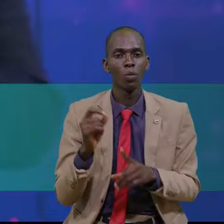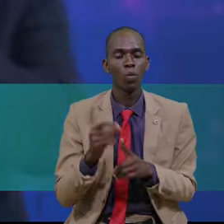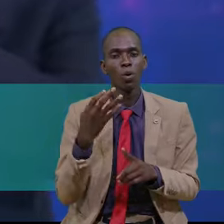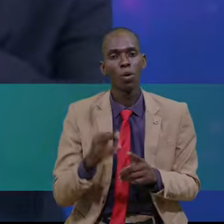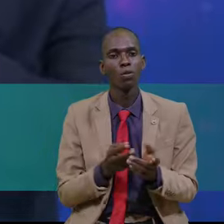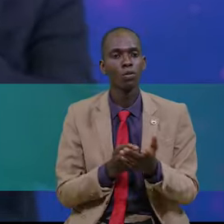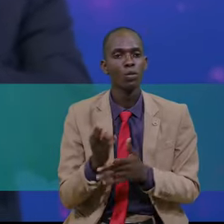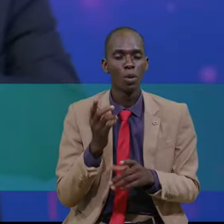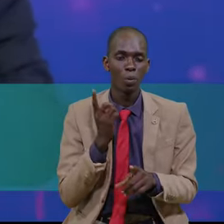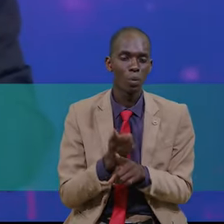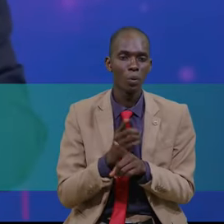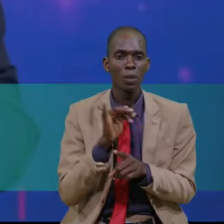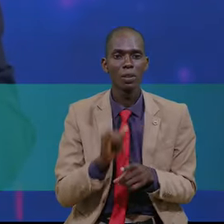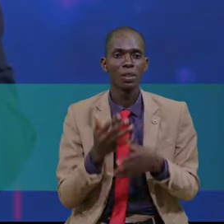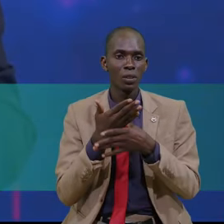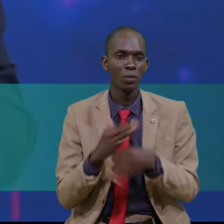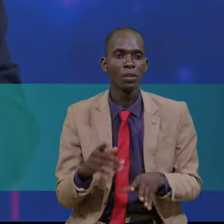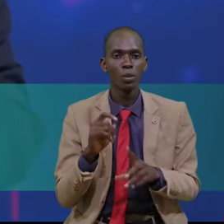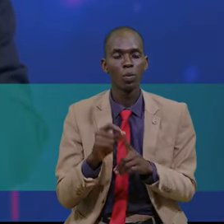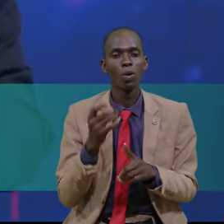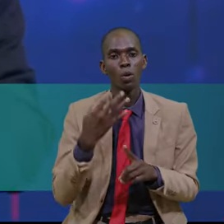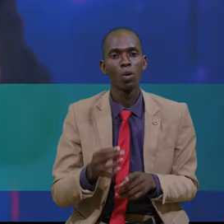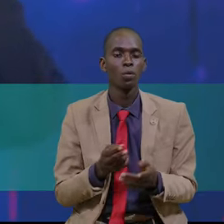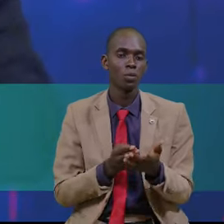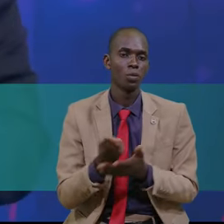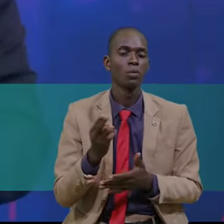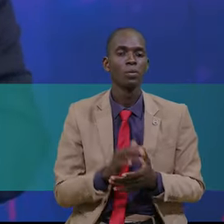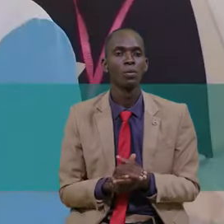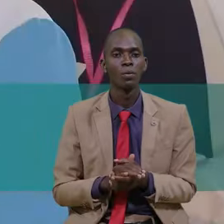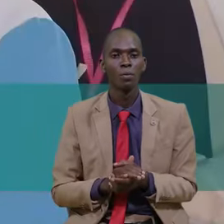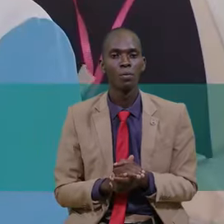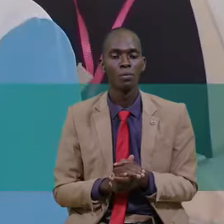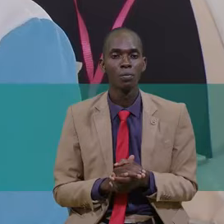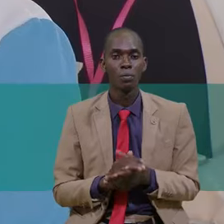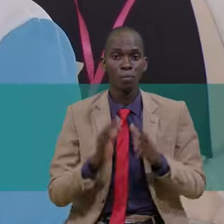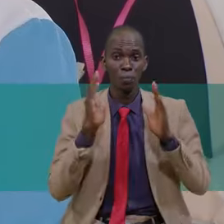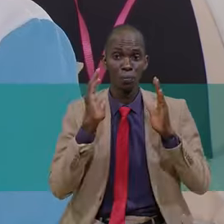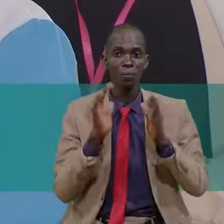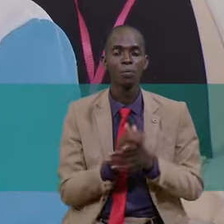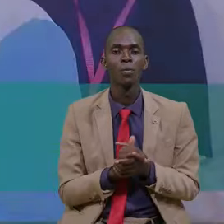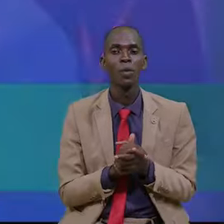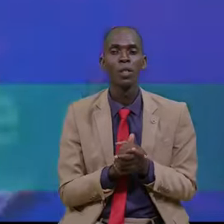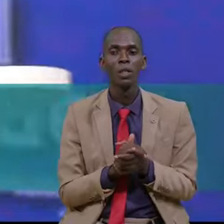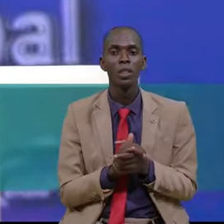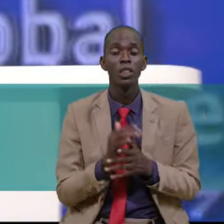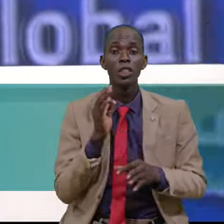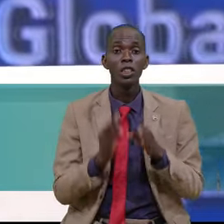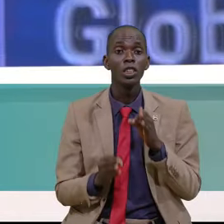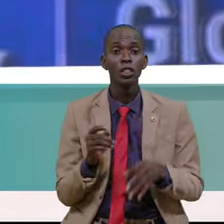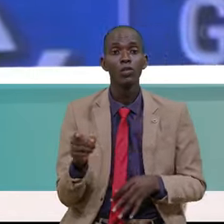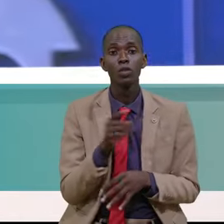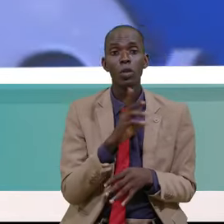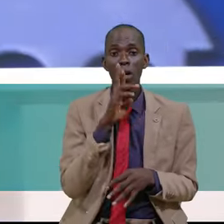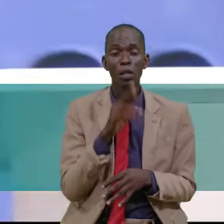rightly dividing the words of truth look up here you know if you're not